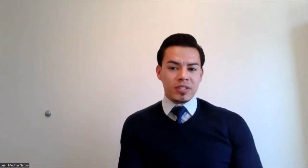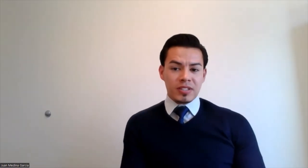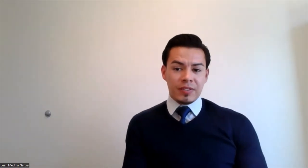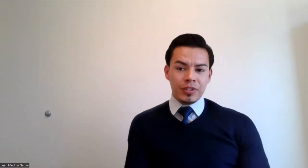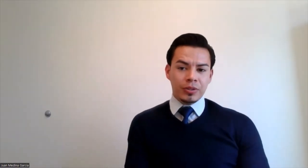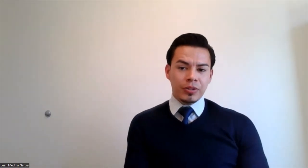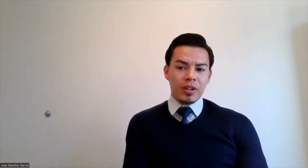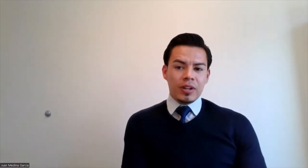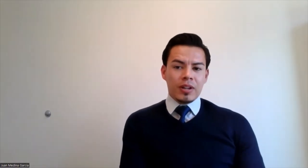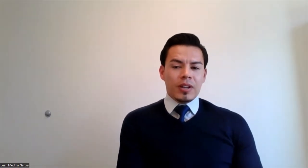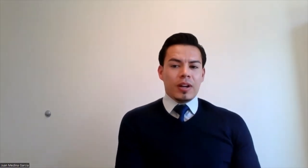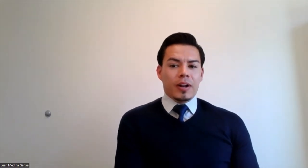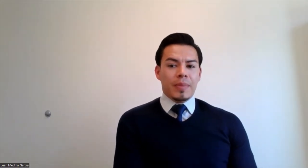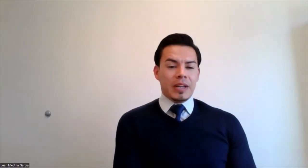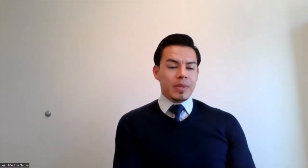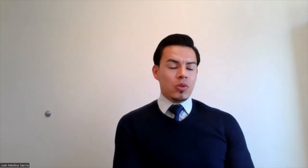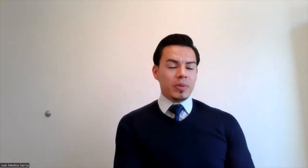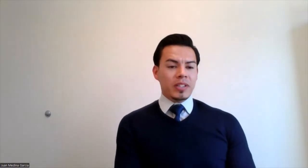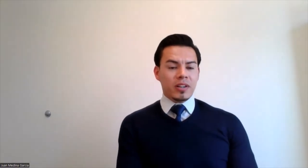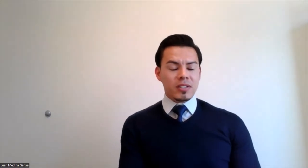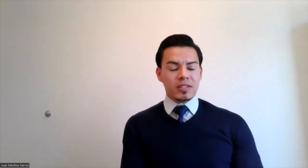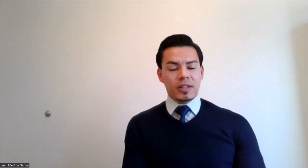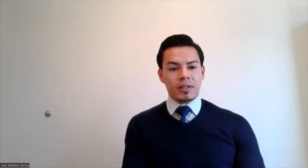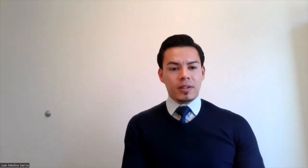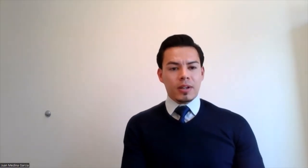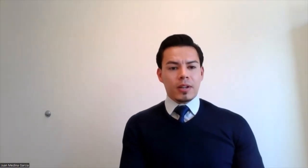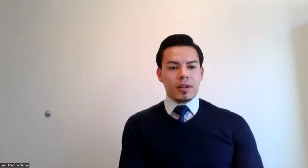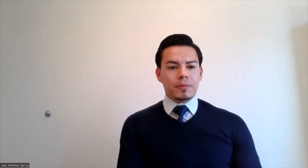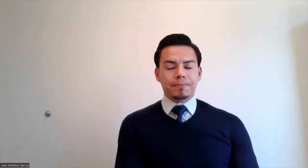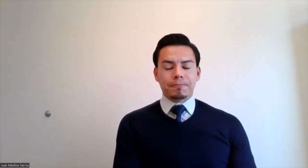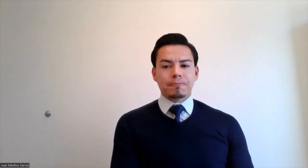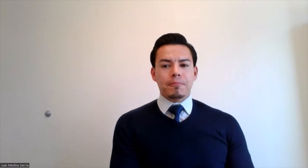could join us this afternoon. My name is Juan Medina Garcia.